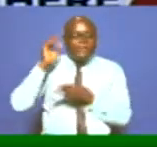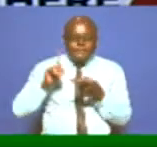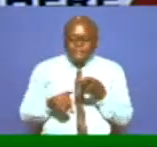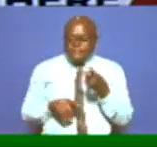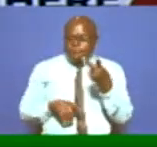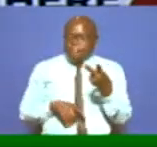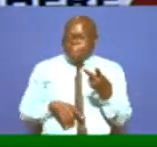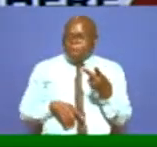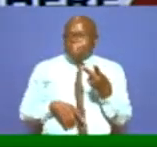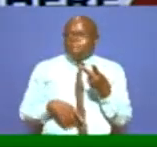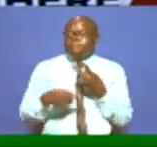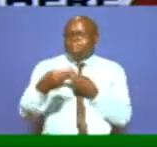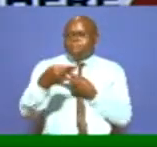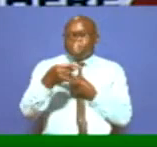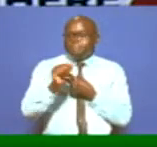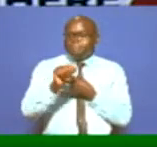Hamed